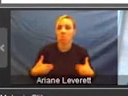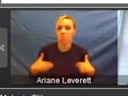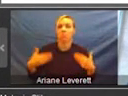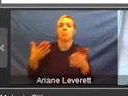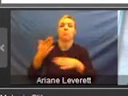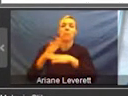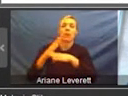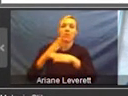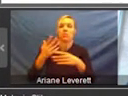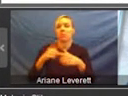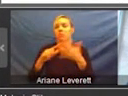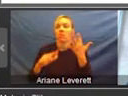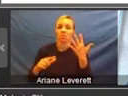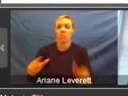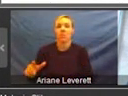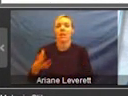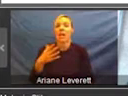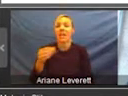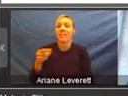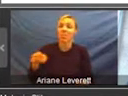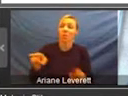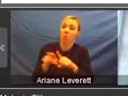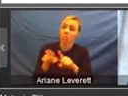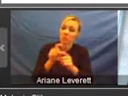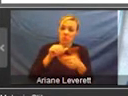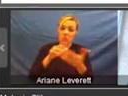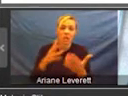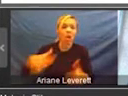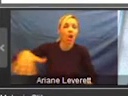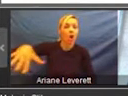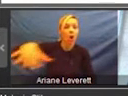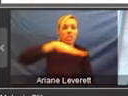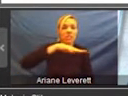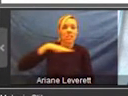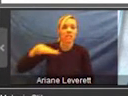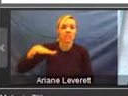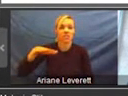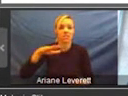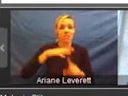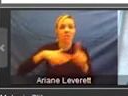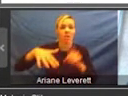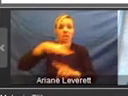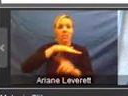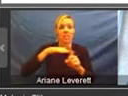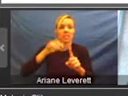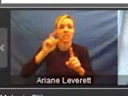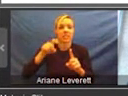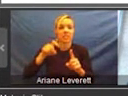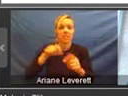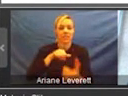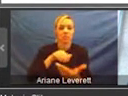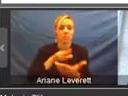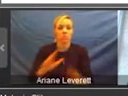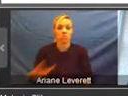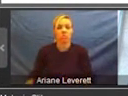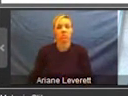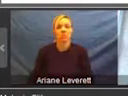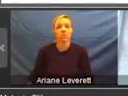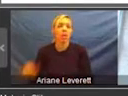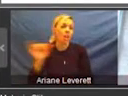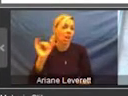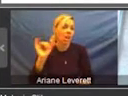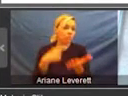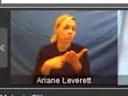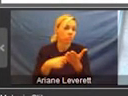context-relevant approaches that were also mentioned before in the field of ICT4D, or also ICT for